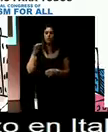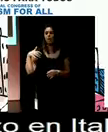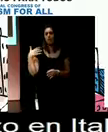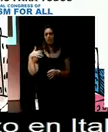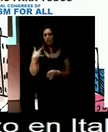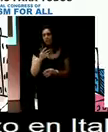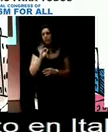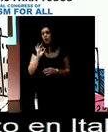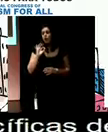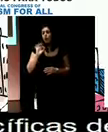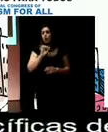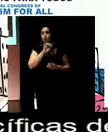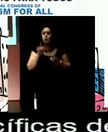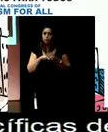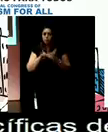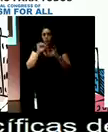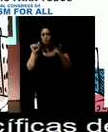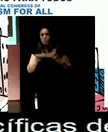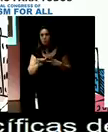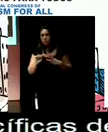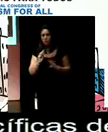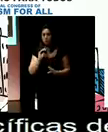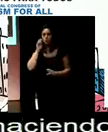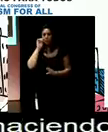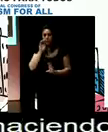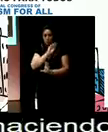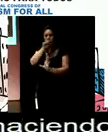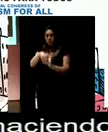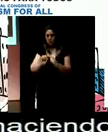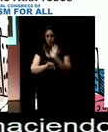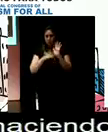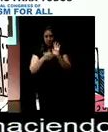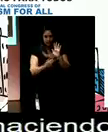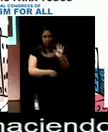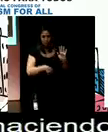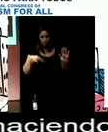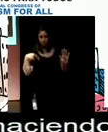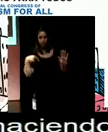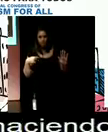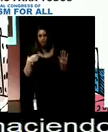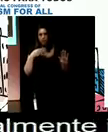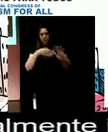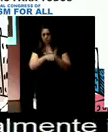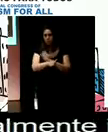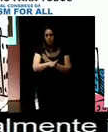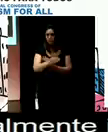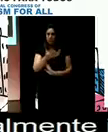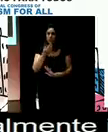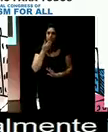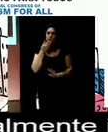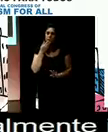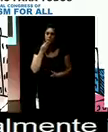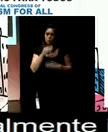tourism, as in Argentina, or finally to integrate tourism in the general legislation on